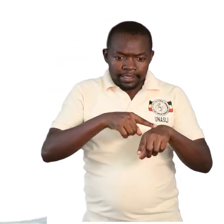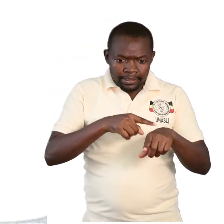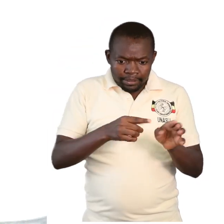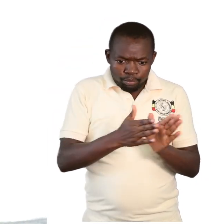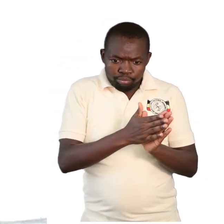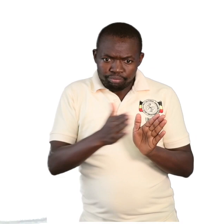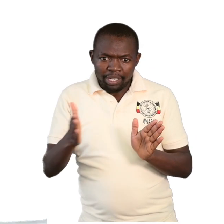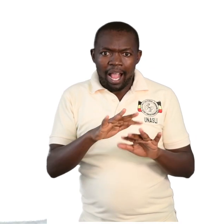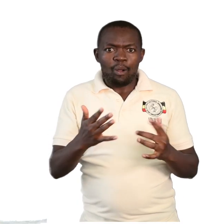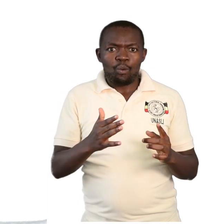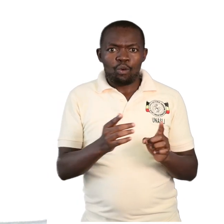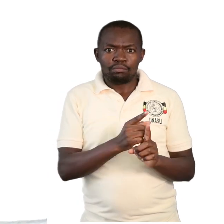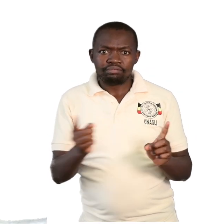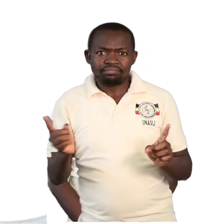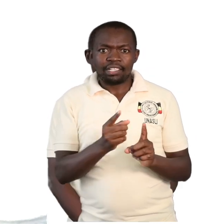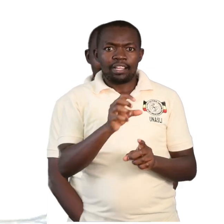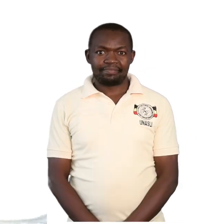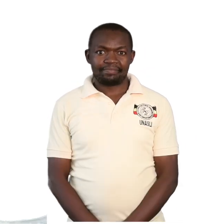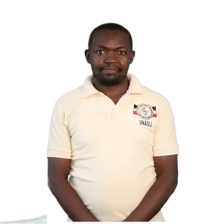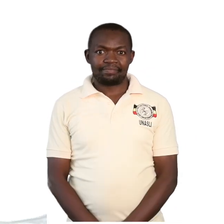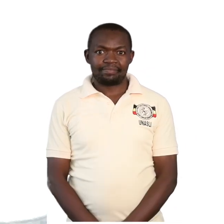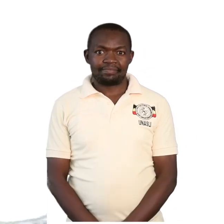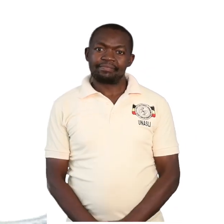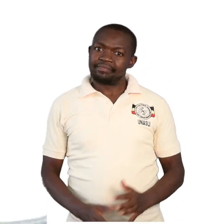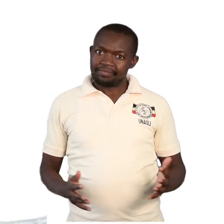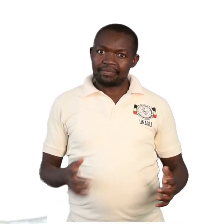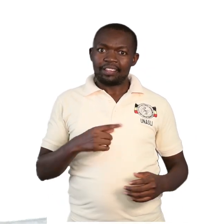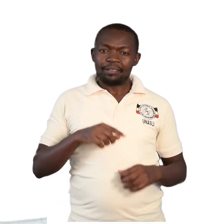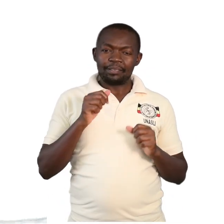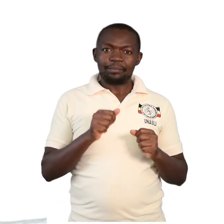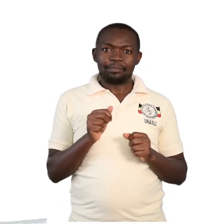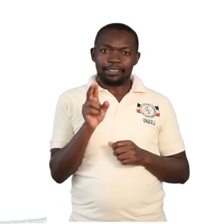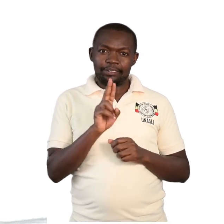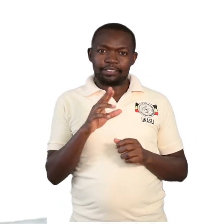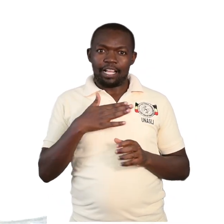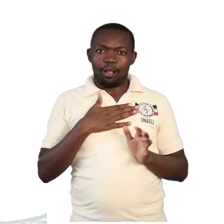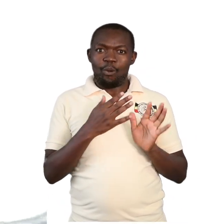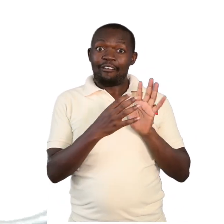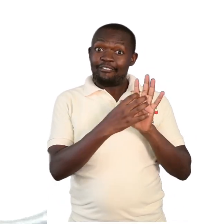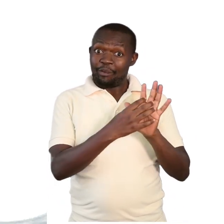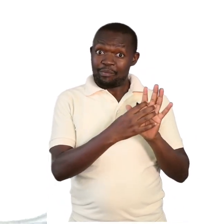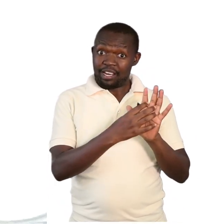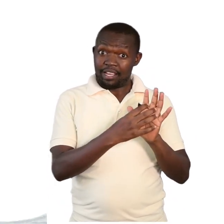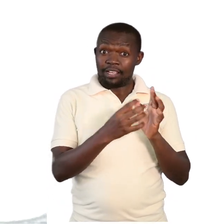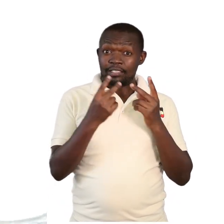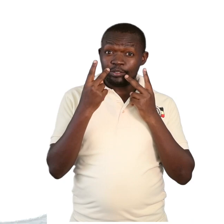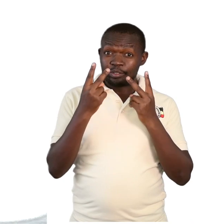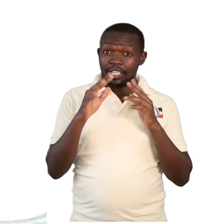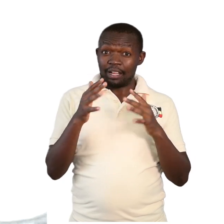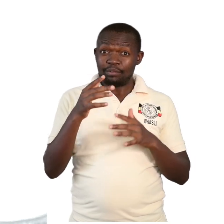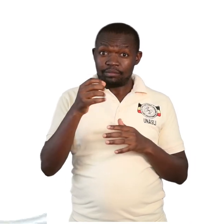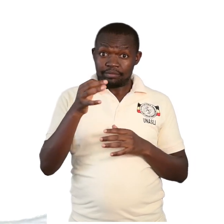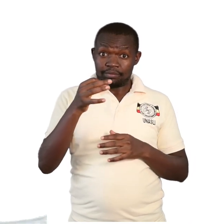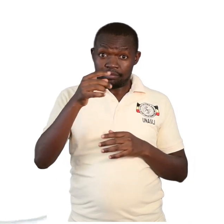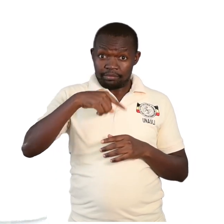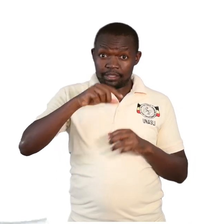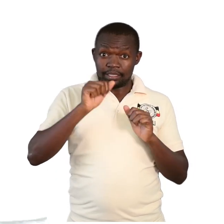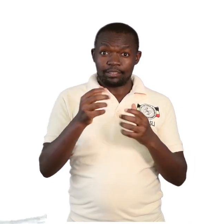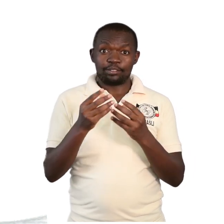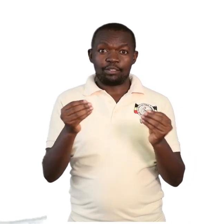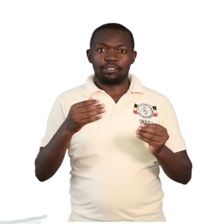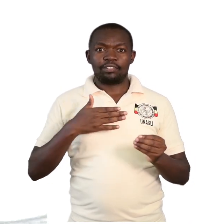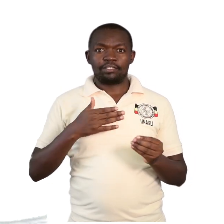Jane moves. Let us use our formula to see if we can solve this